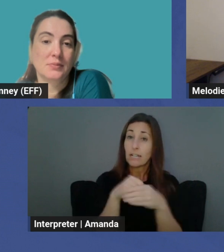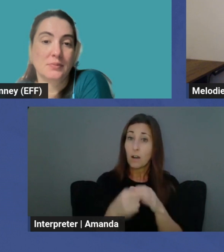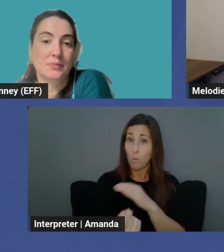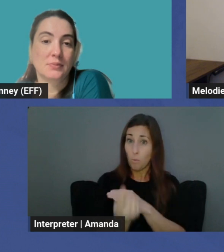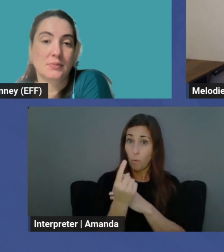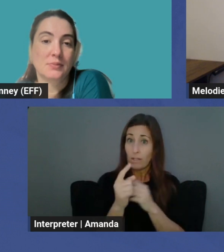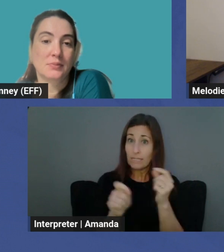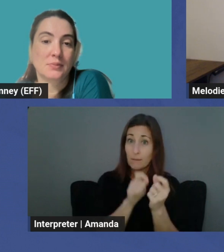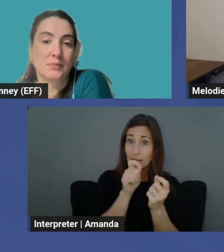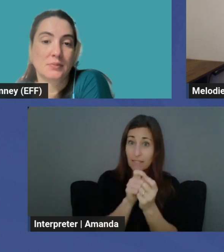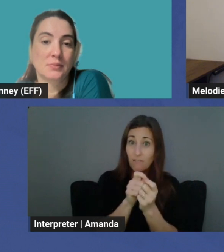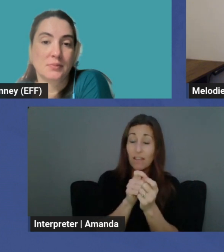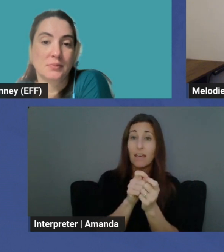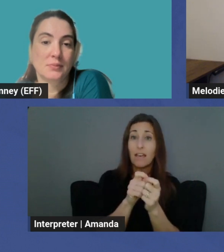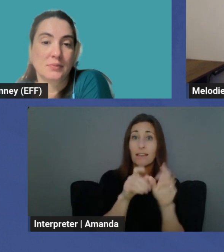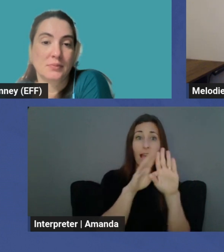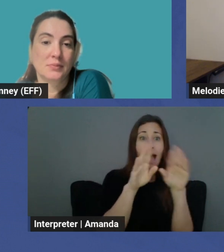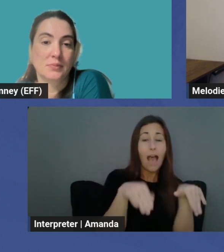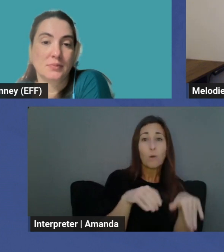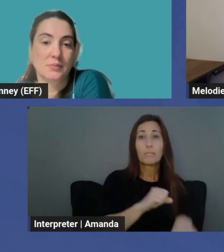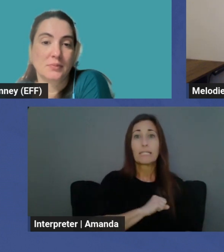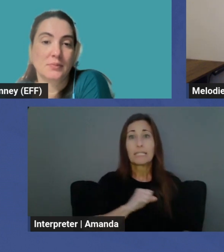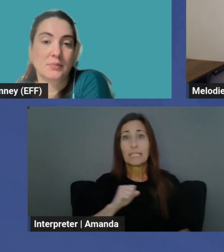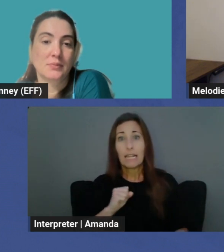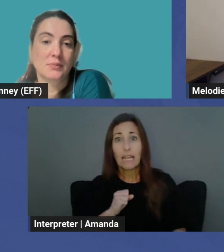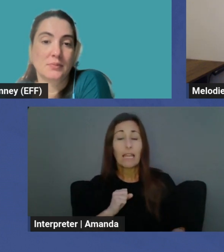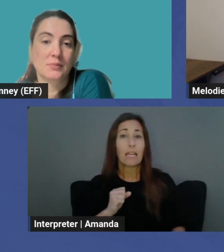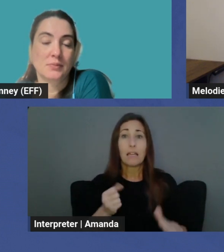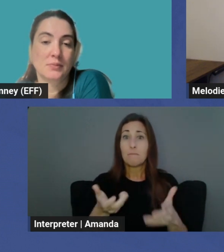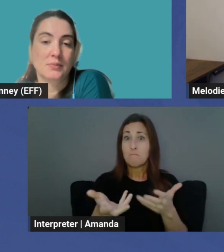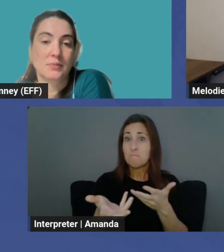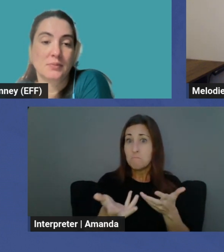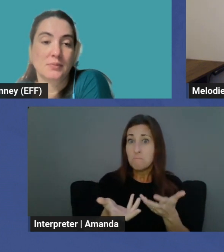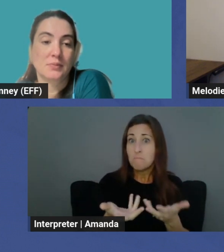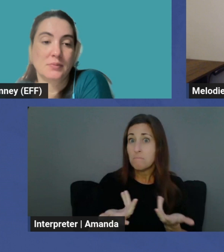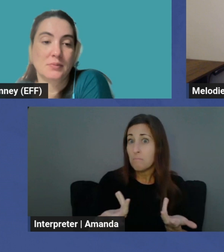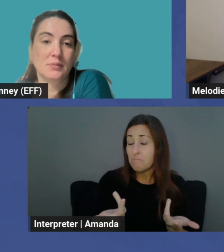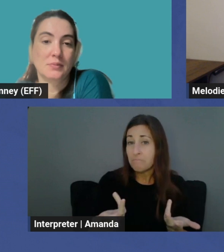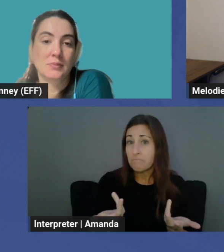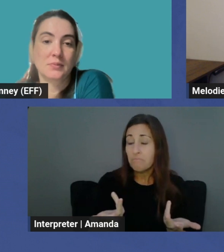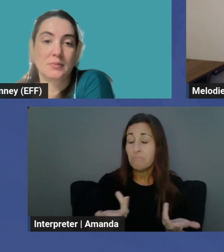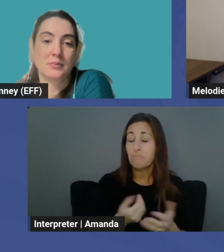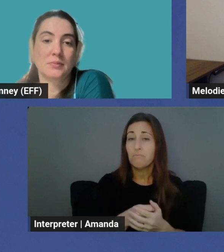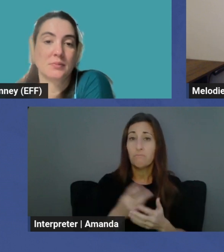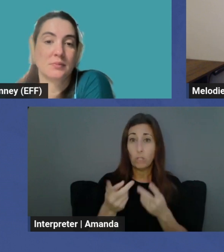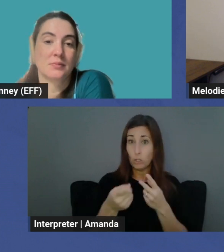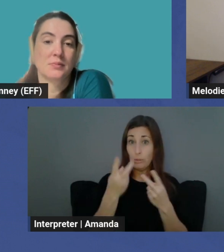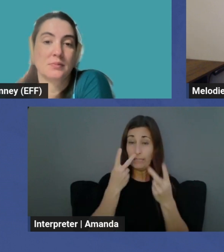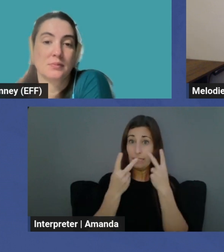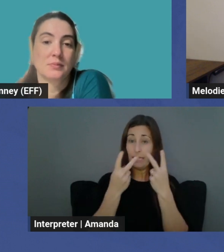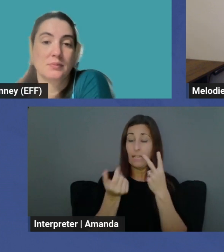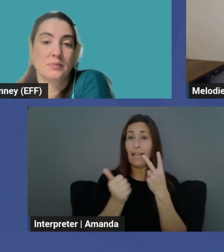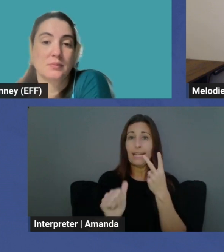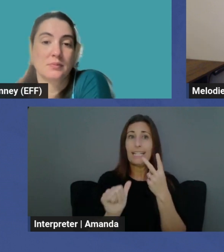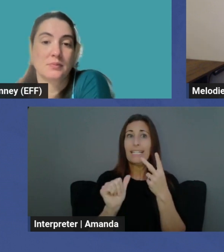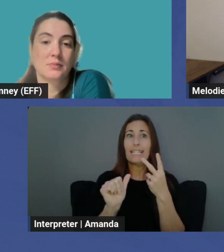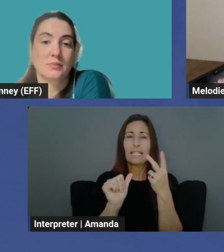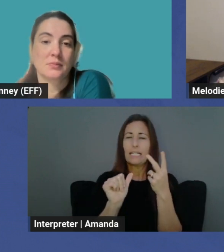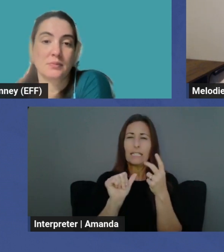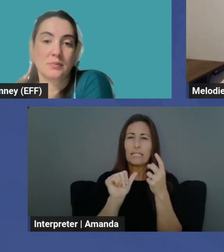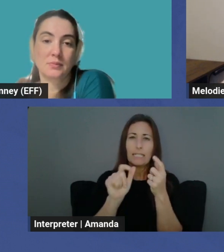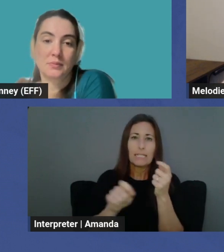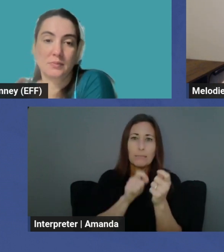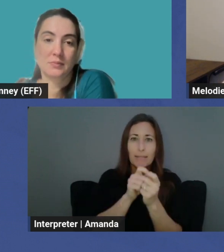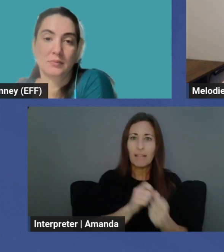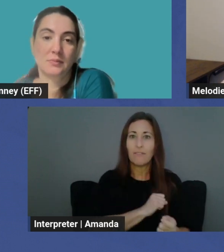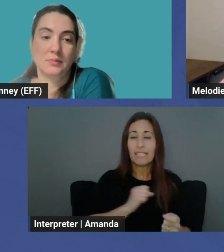particular house, Senate versus House of Representatives? Are you seeing any particular players or senators